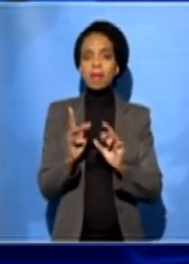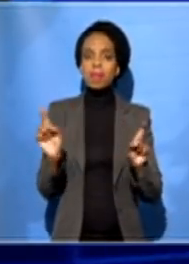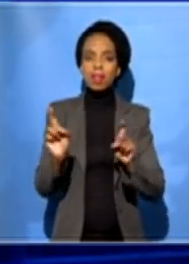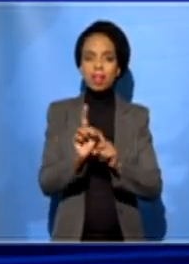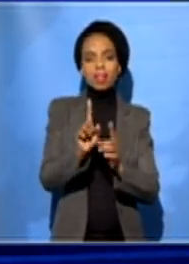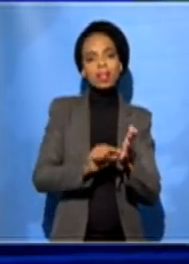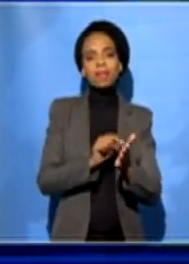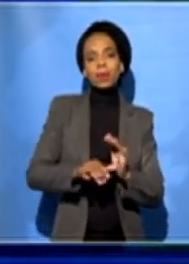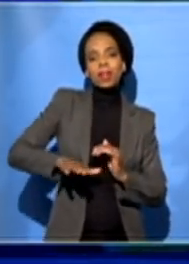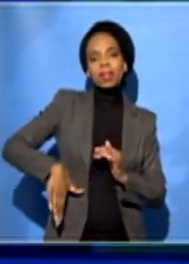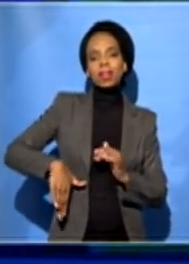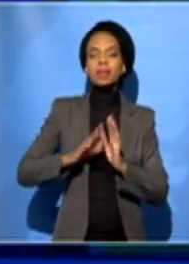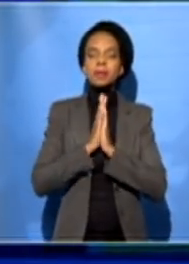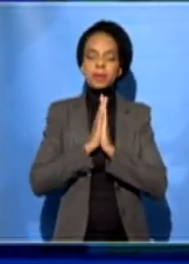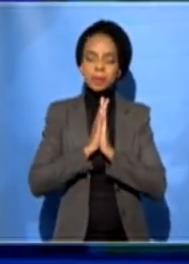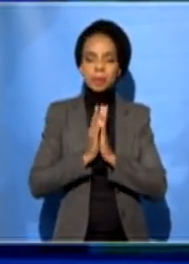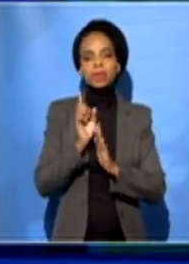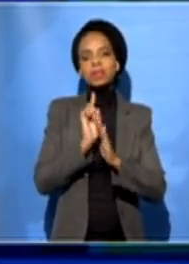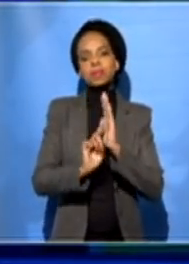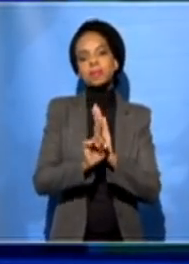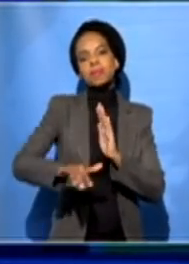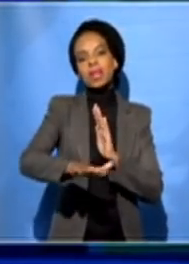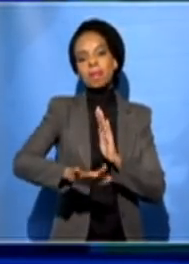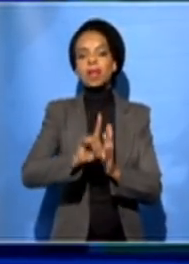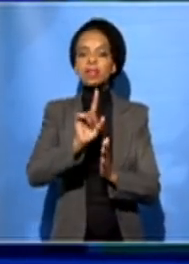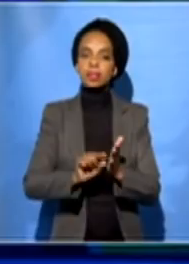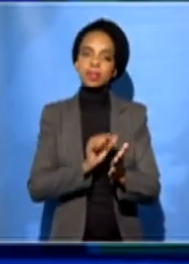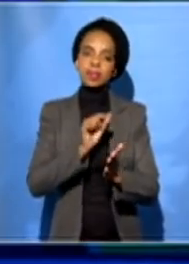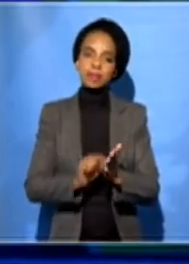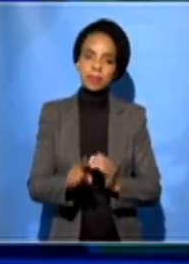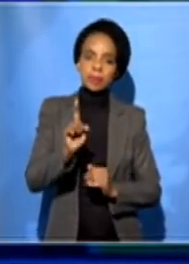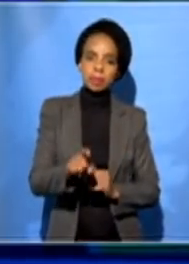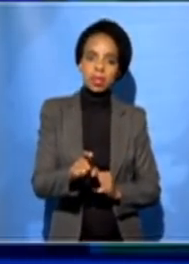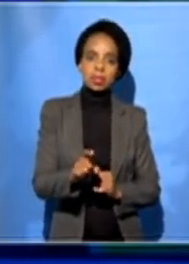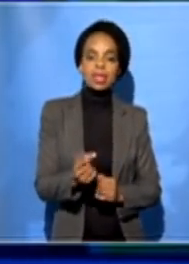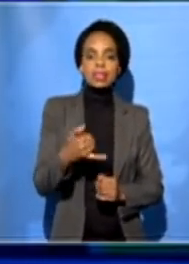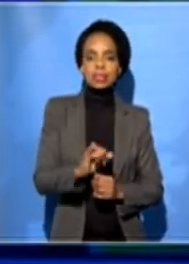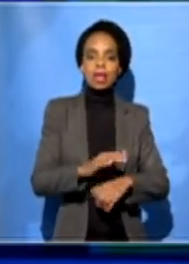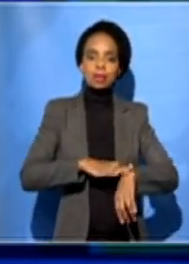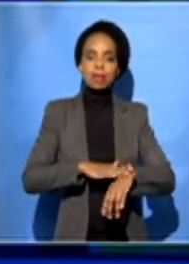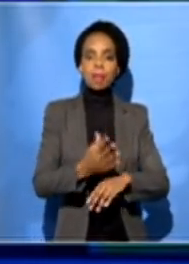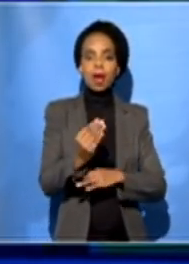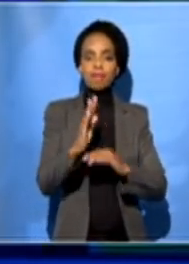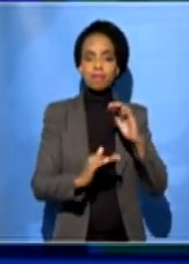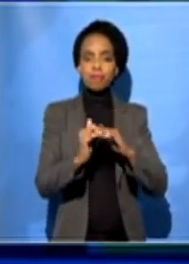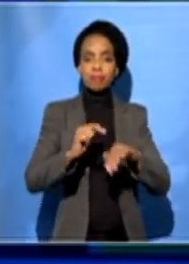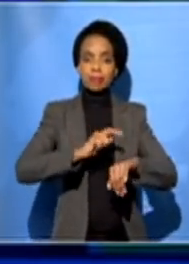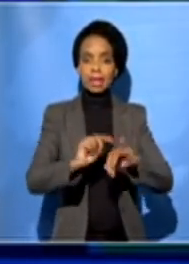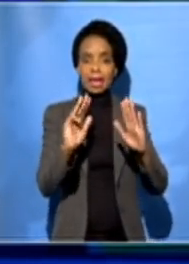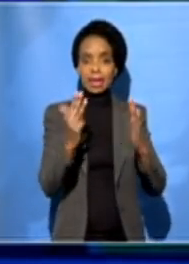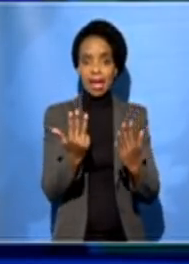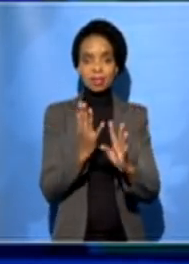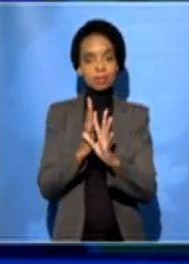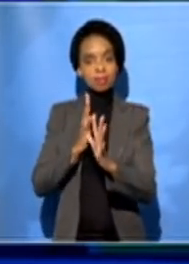yet. Please get to your voting stations. You have until 9 o'clock to be standing in the queue. If you're in the queue by 9